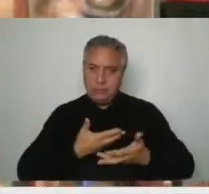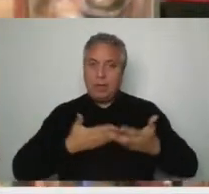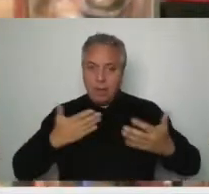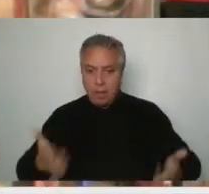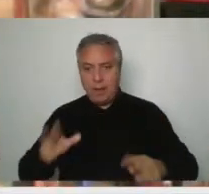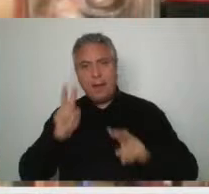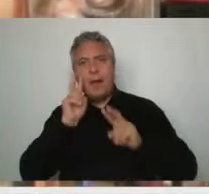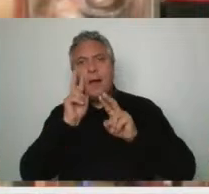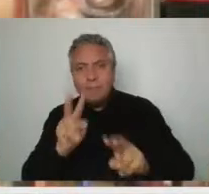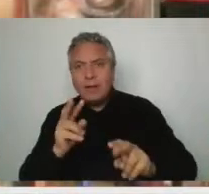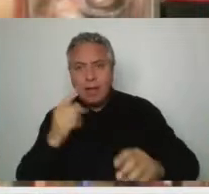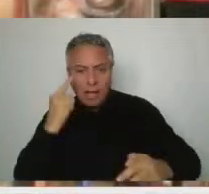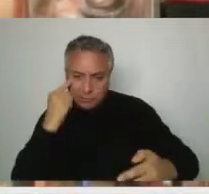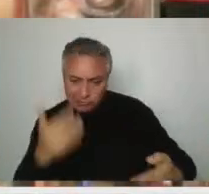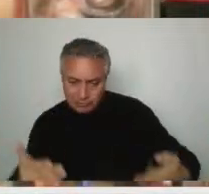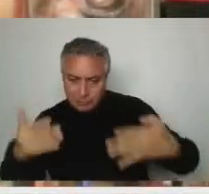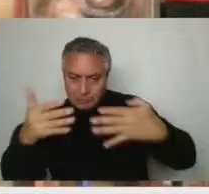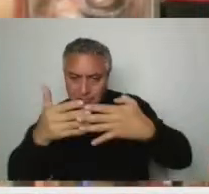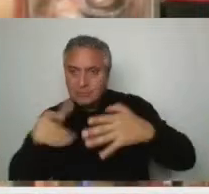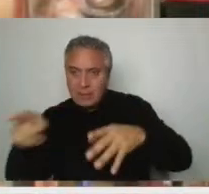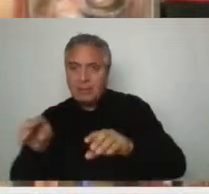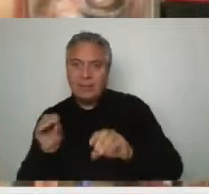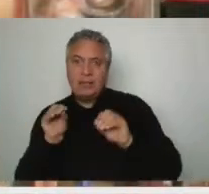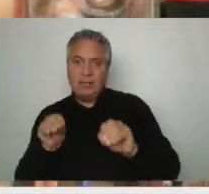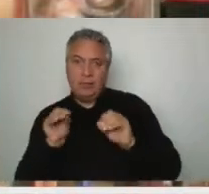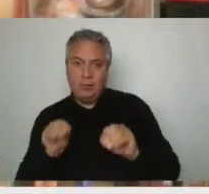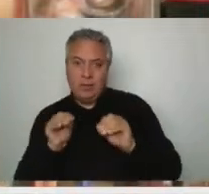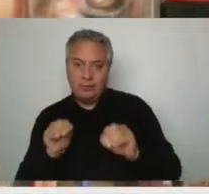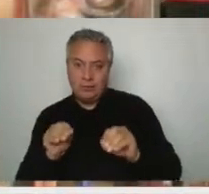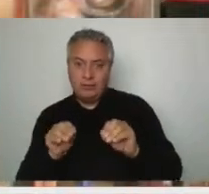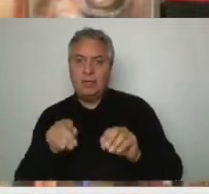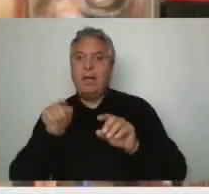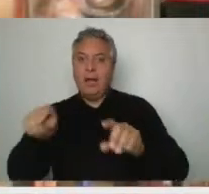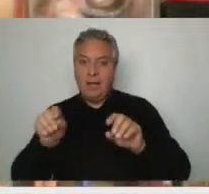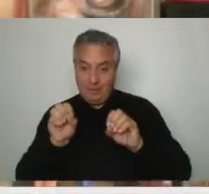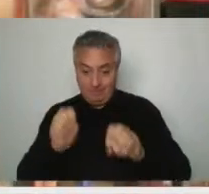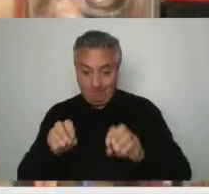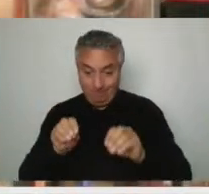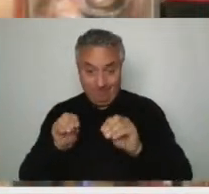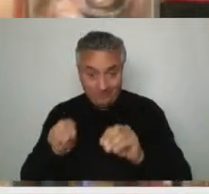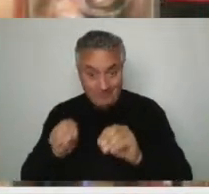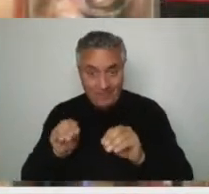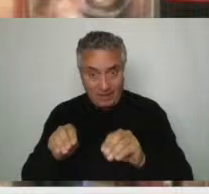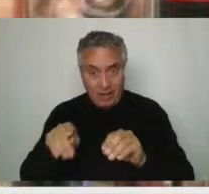there are not any tests that assess the relevance of education or what is being taught